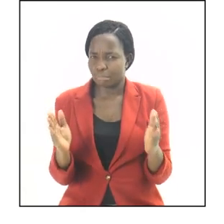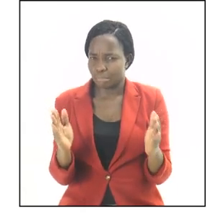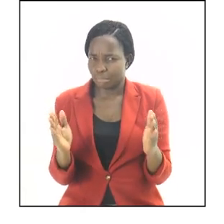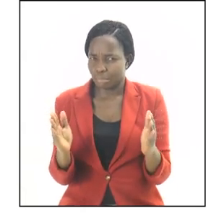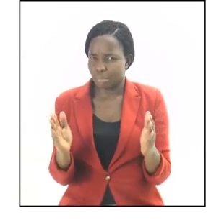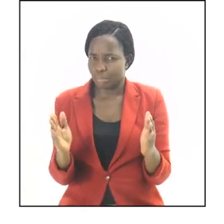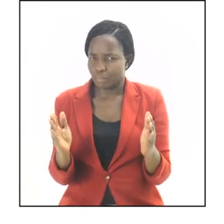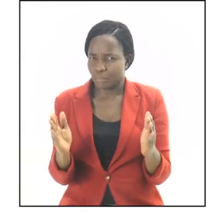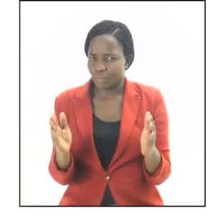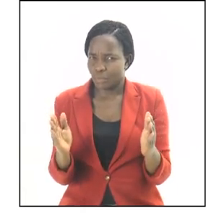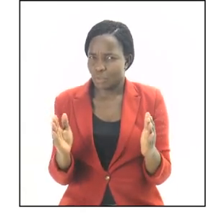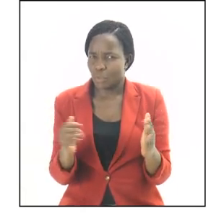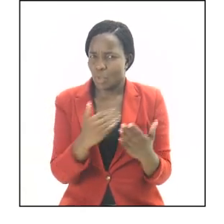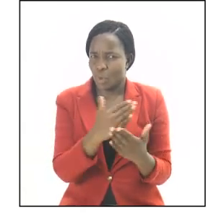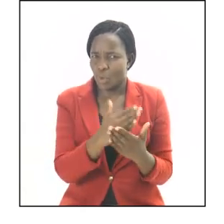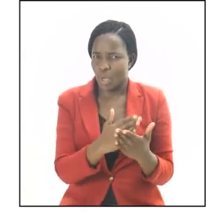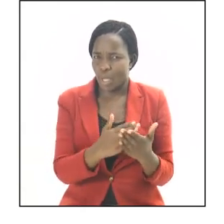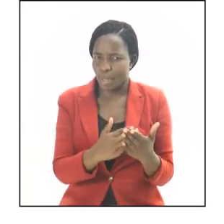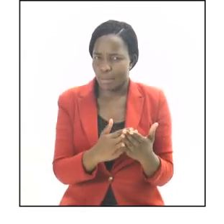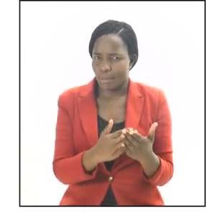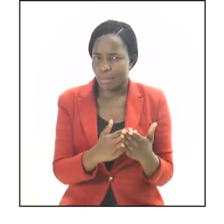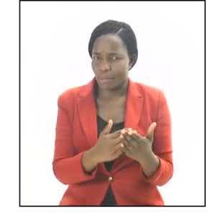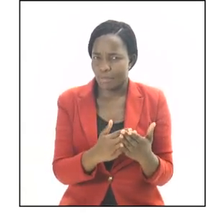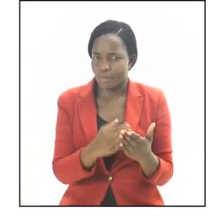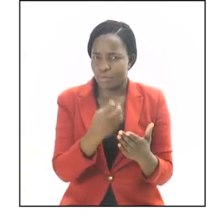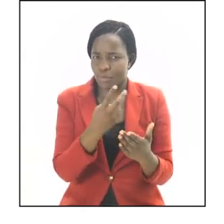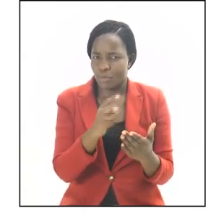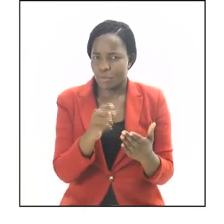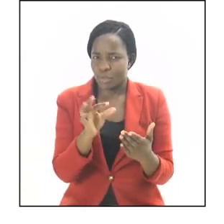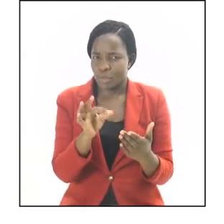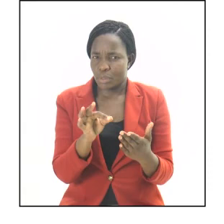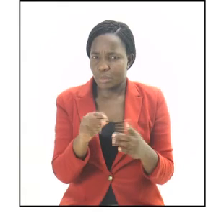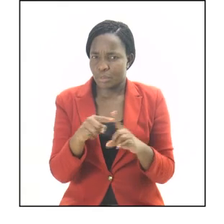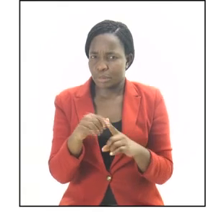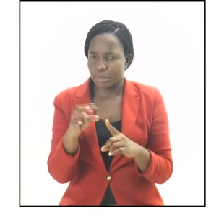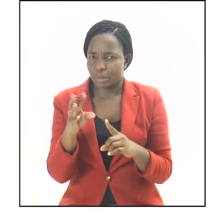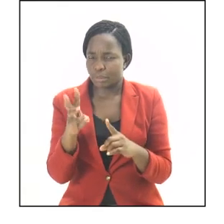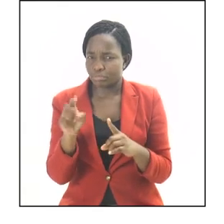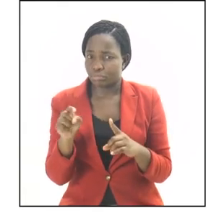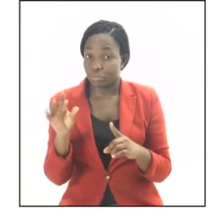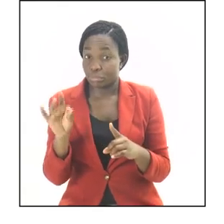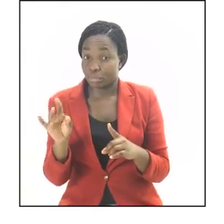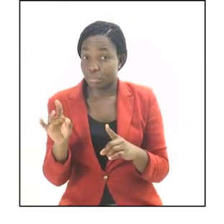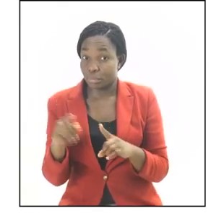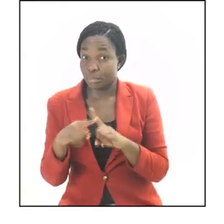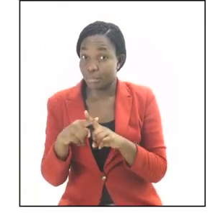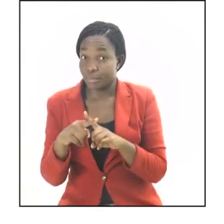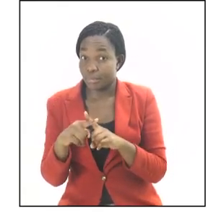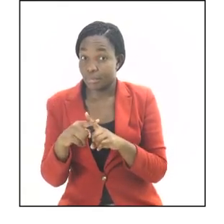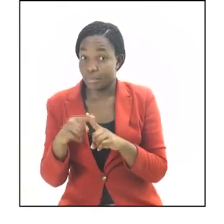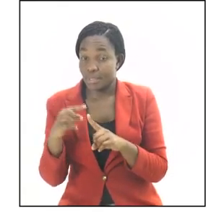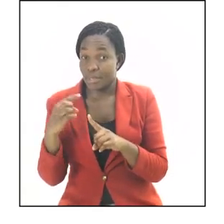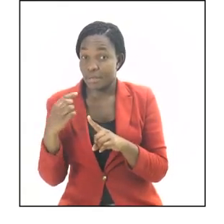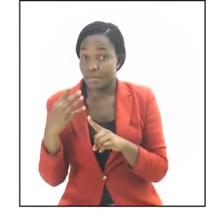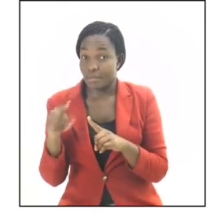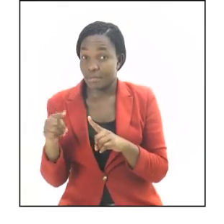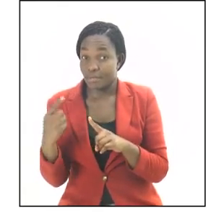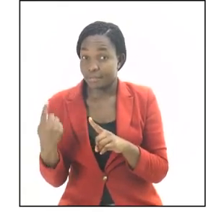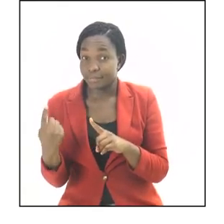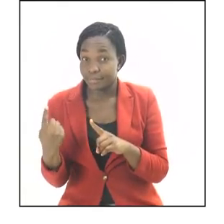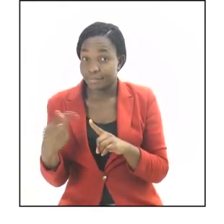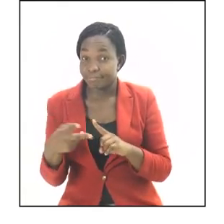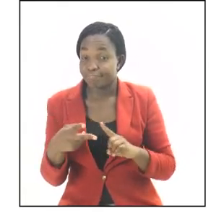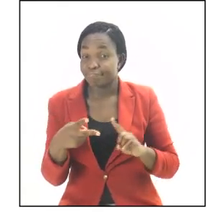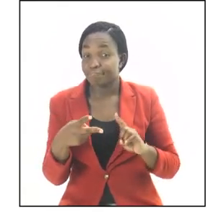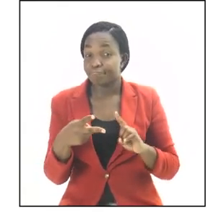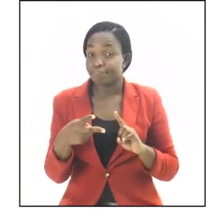calculate half of 2.9 plus 6.8 times 4.1, which